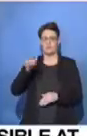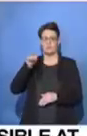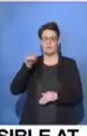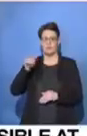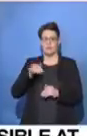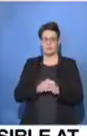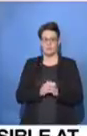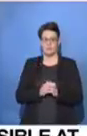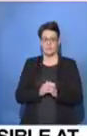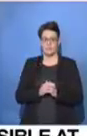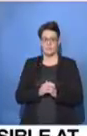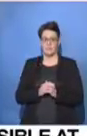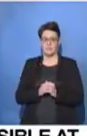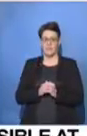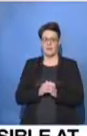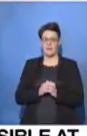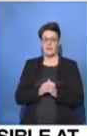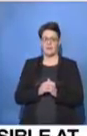Zimbabwe.